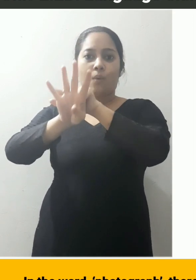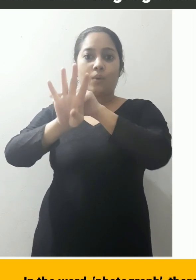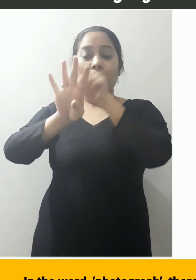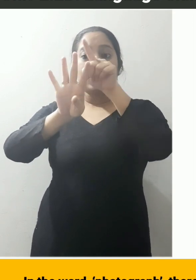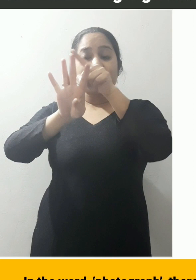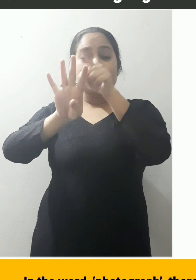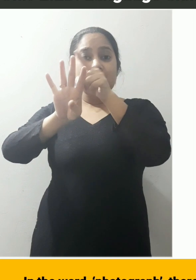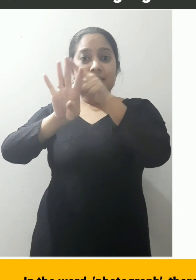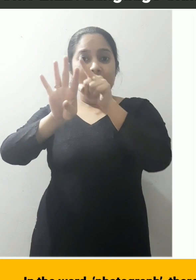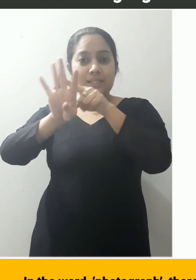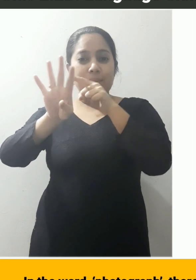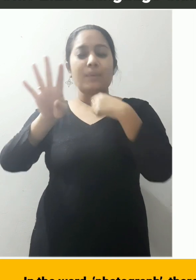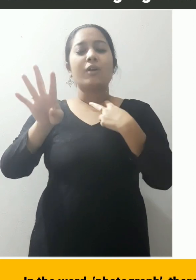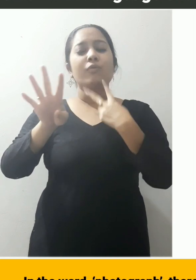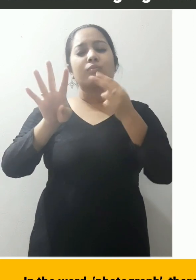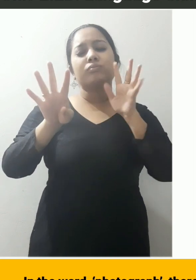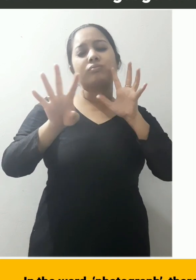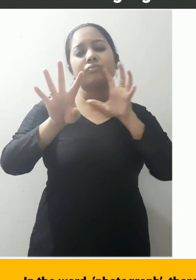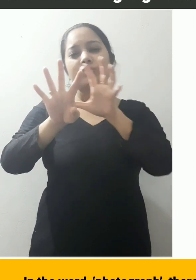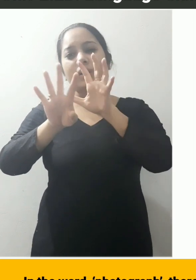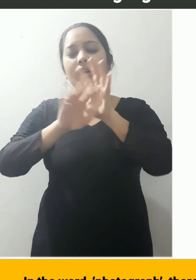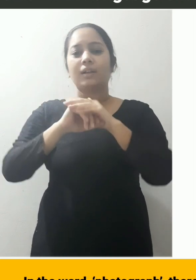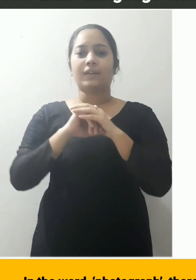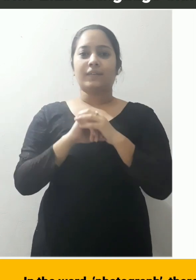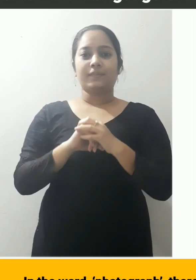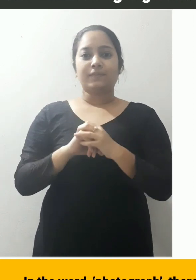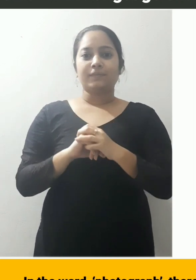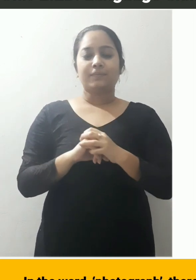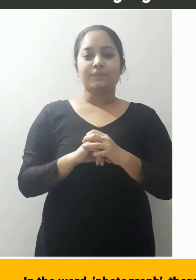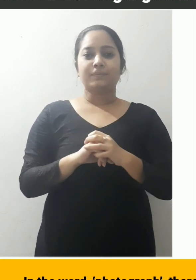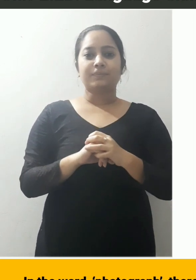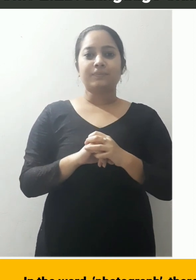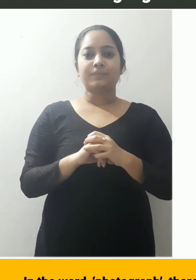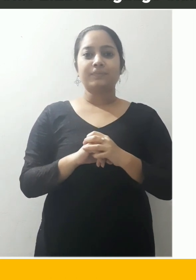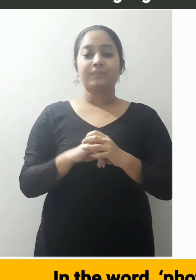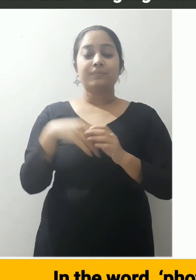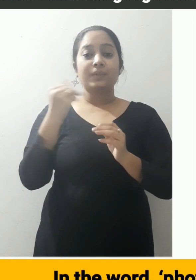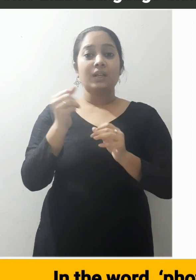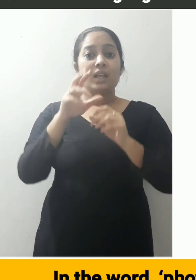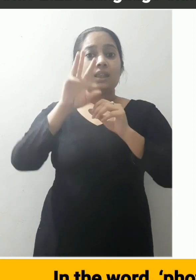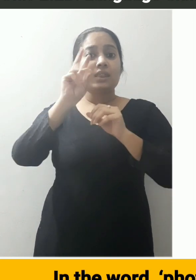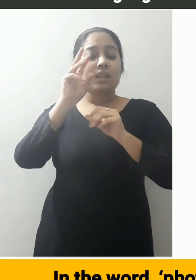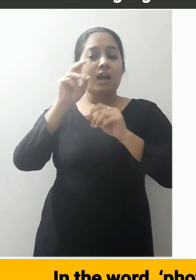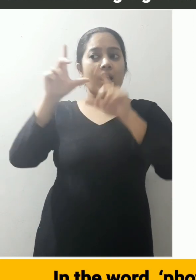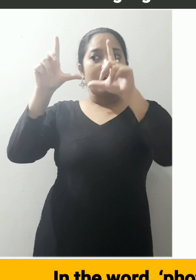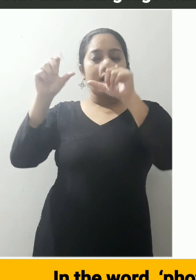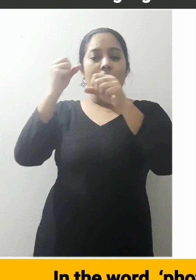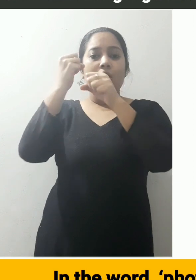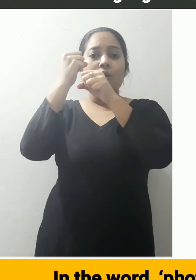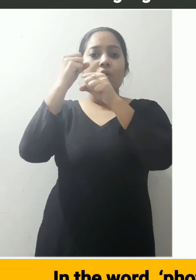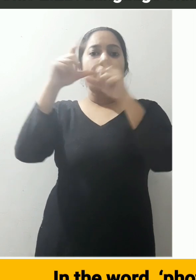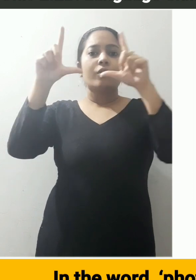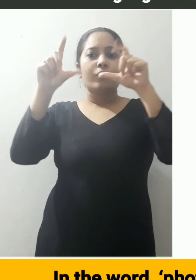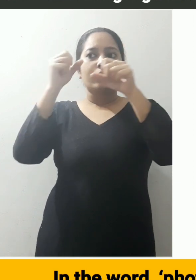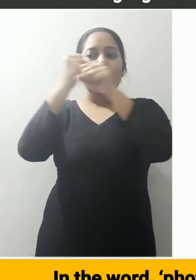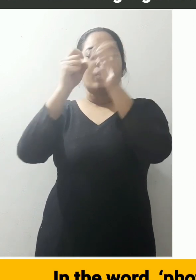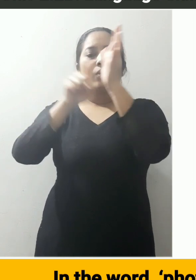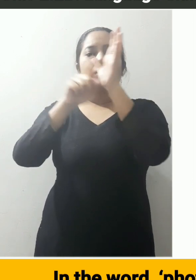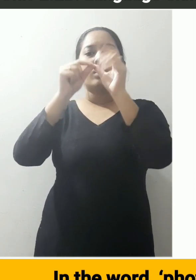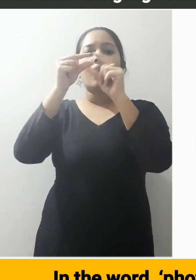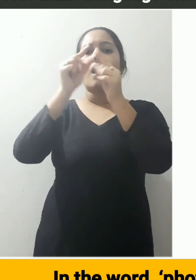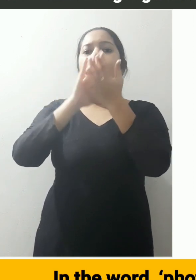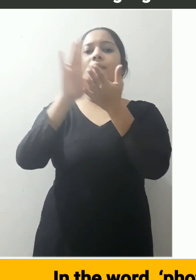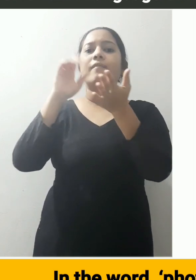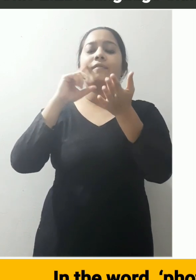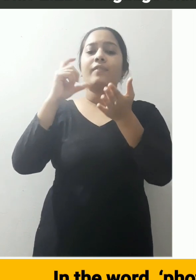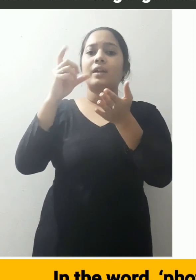one is stressed in this case. Photographer. In the word photographic, there are